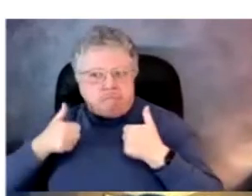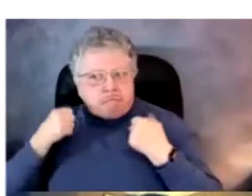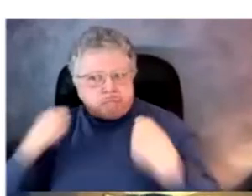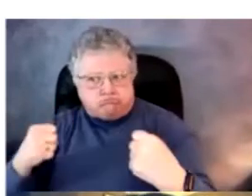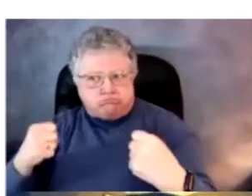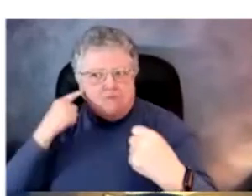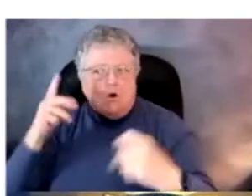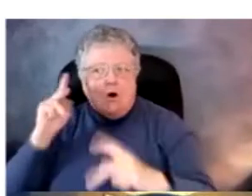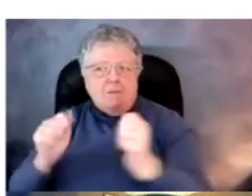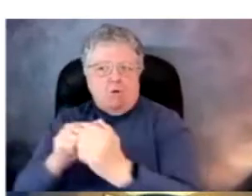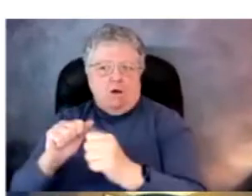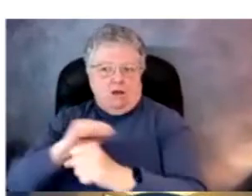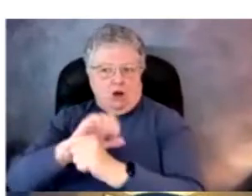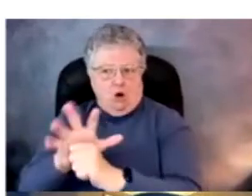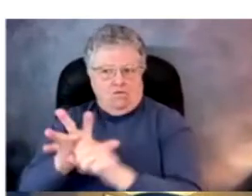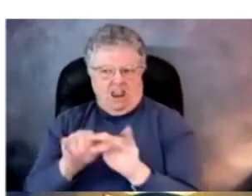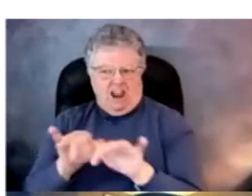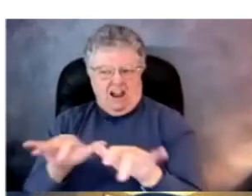the last few years.